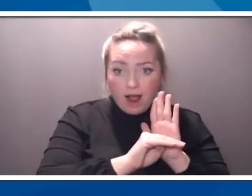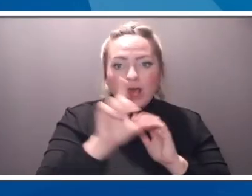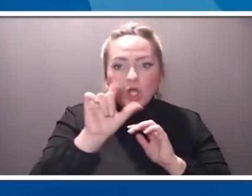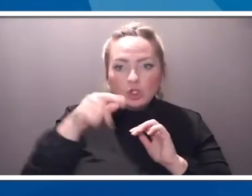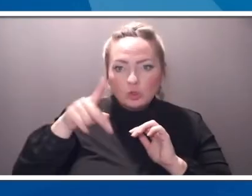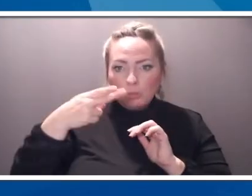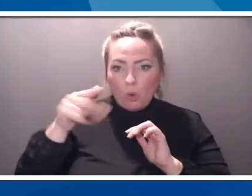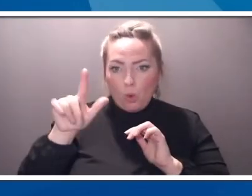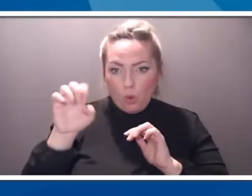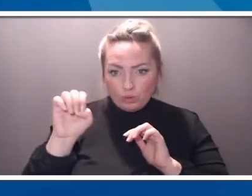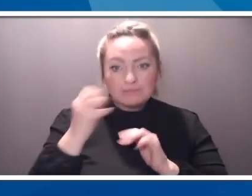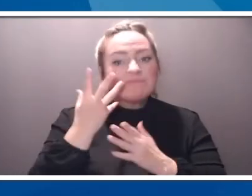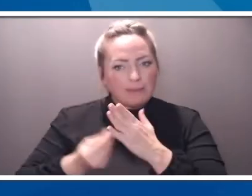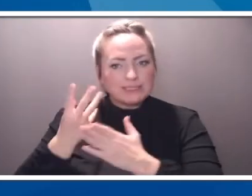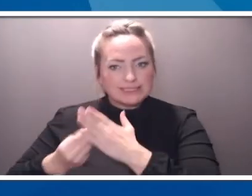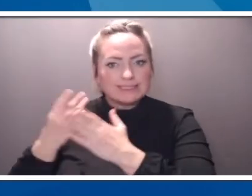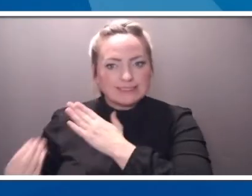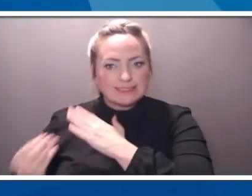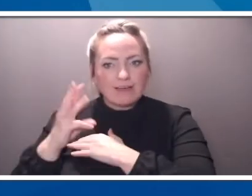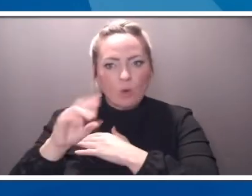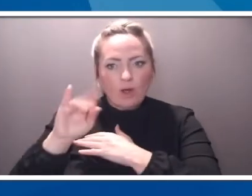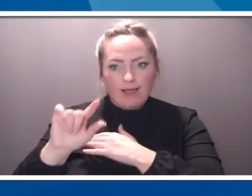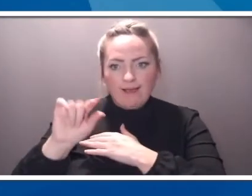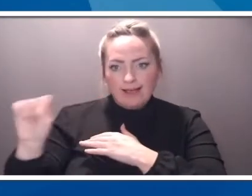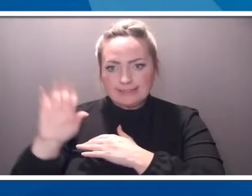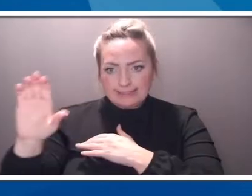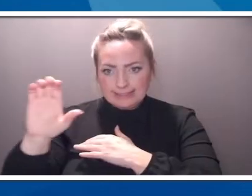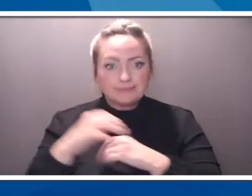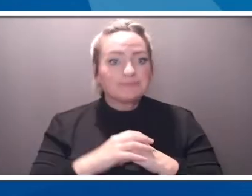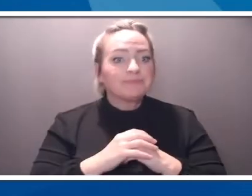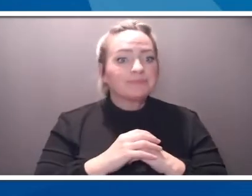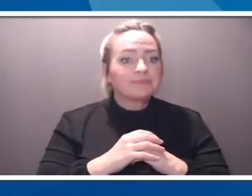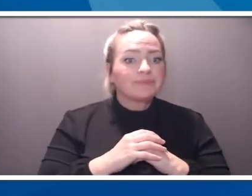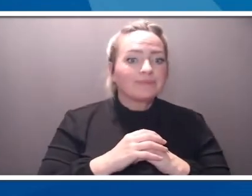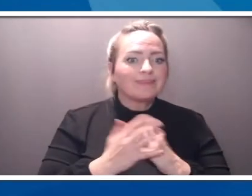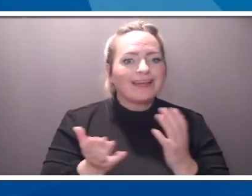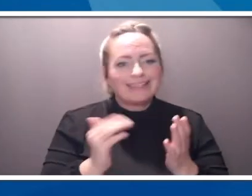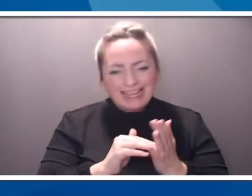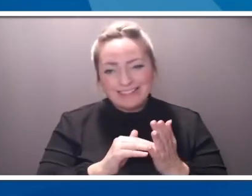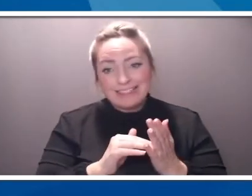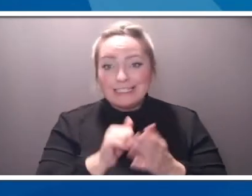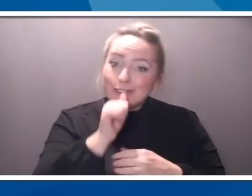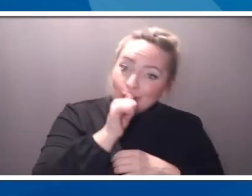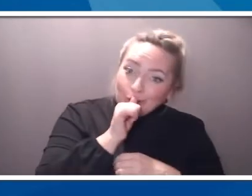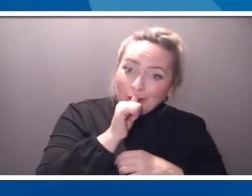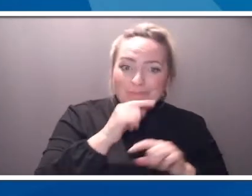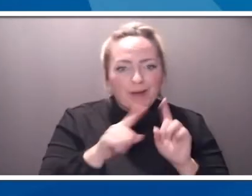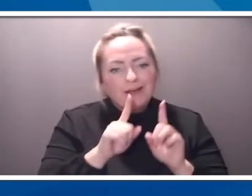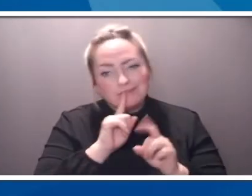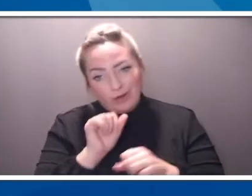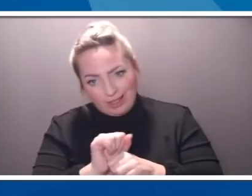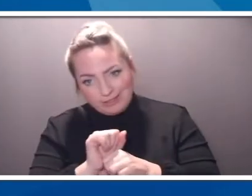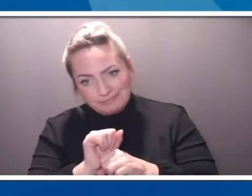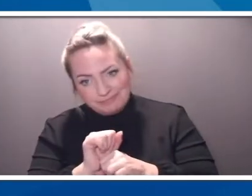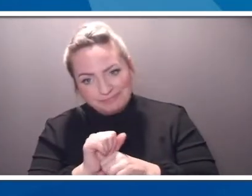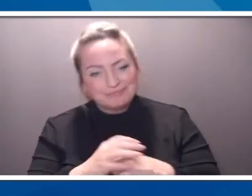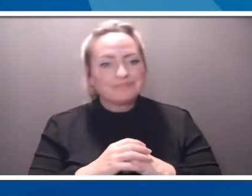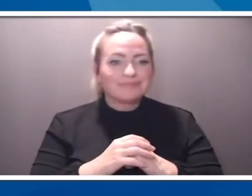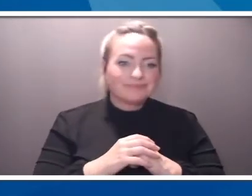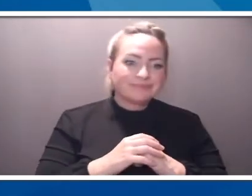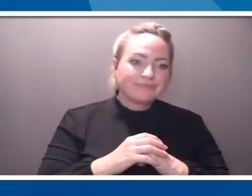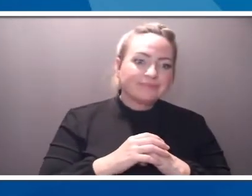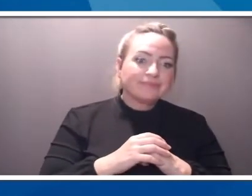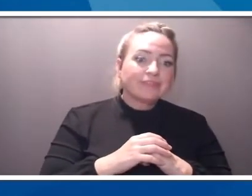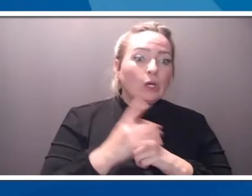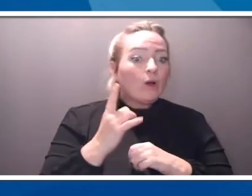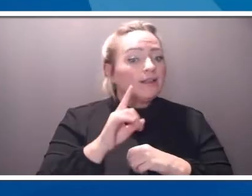written, have loopholes. There are gaps in WCAG SCs. Again, it's a secret, but it's the